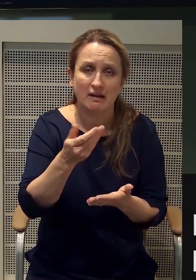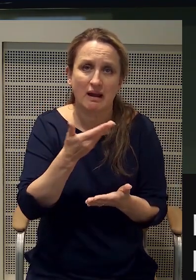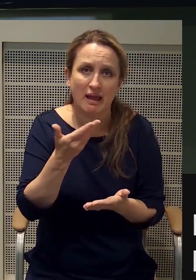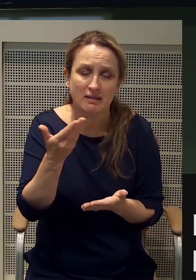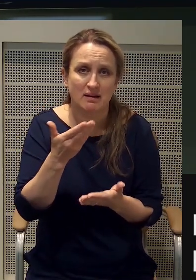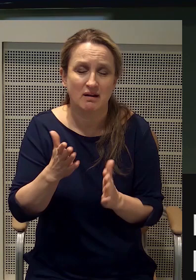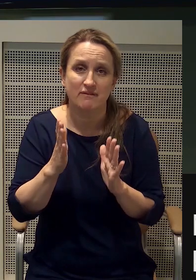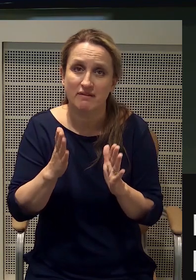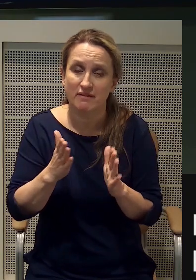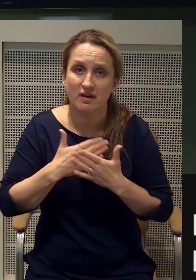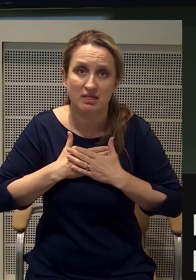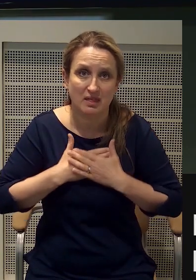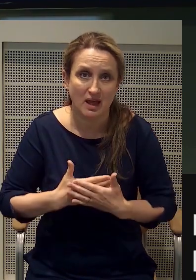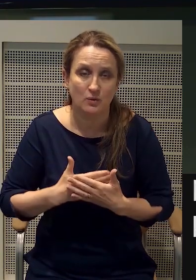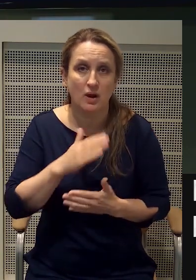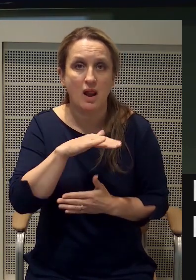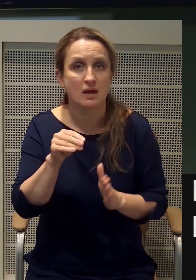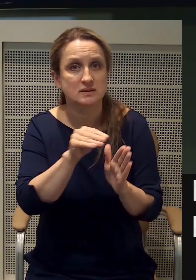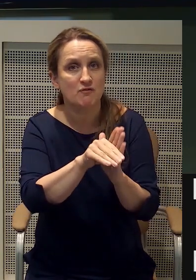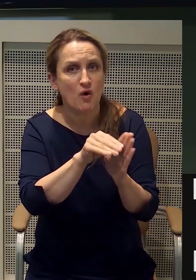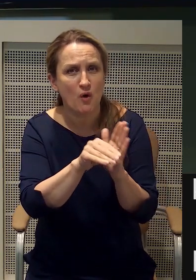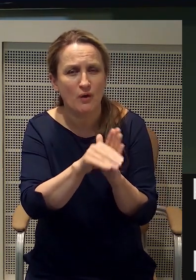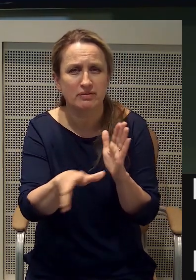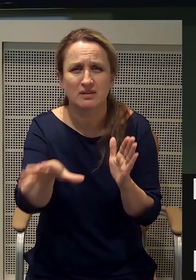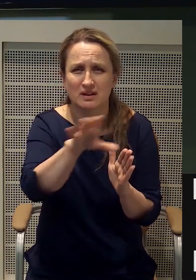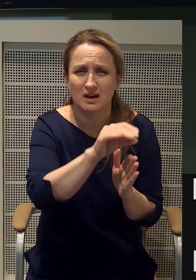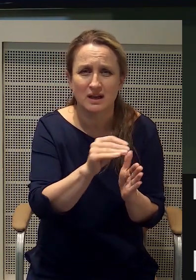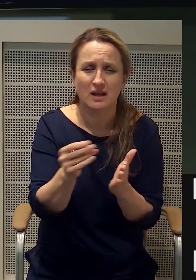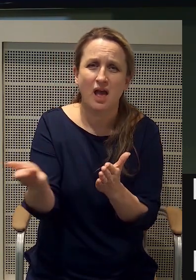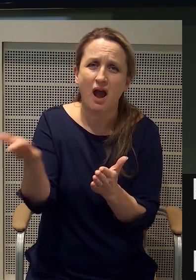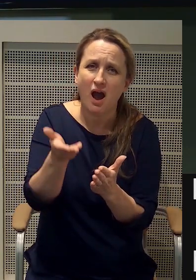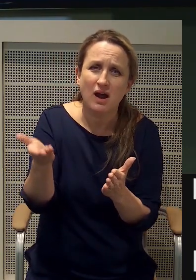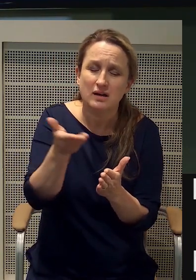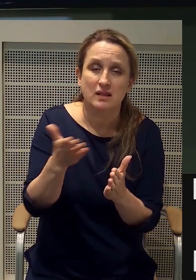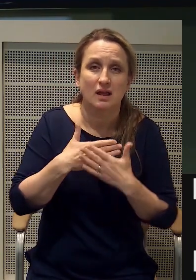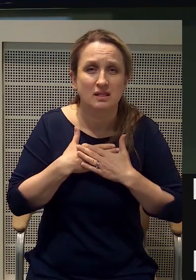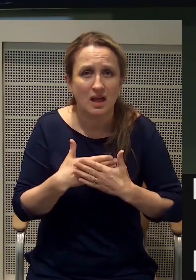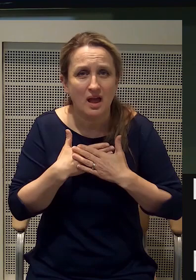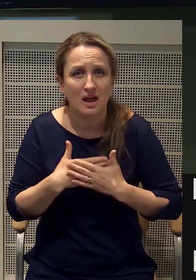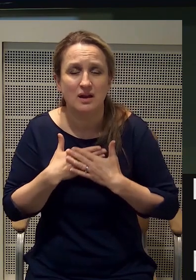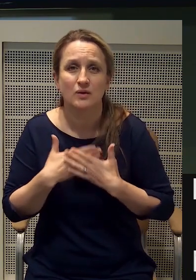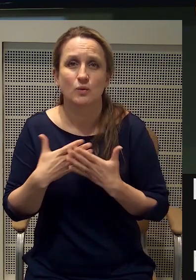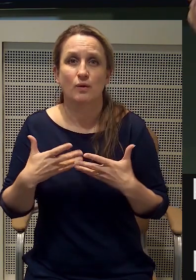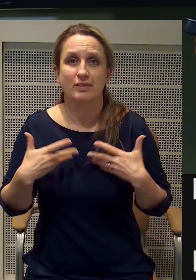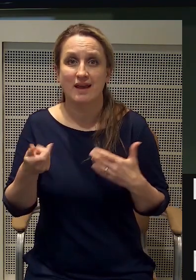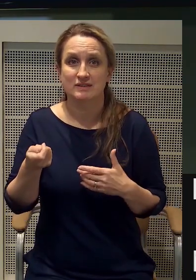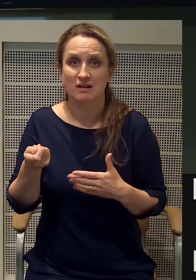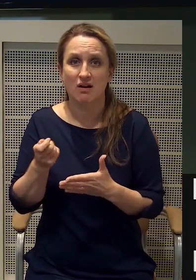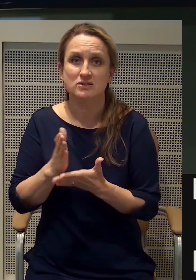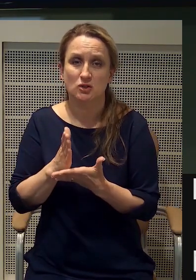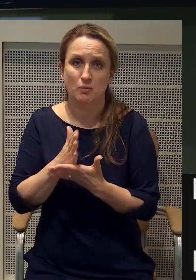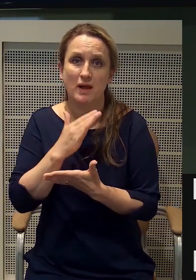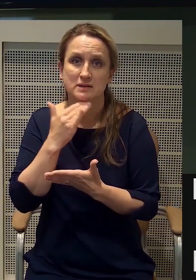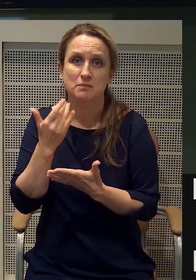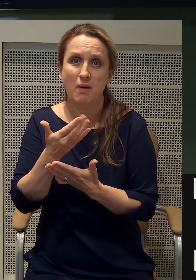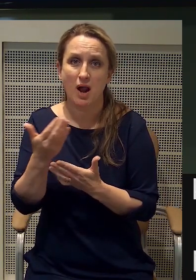presentations here today, I am sincerely grateful to all the speakers. I'm grateful to all the Children's Foundation, to